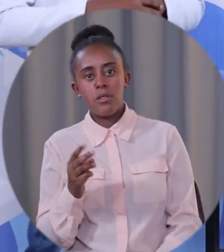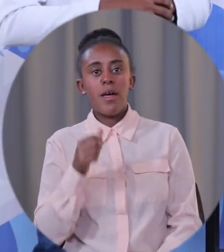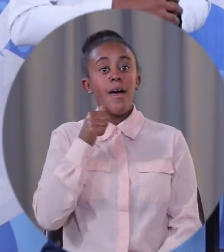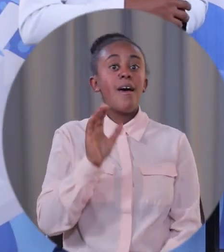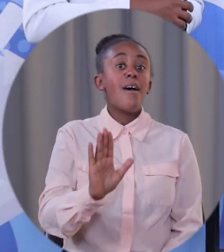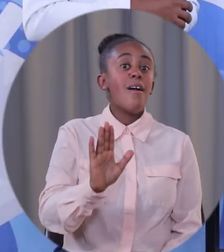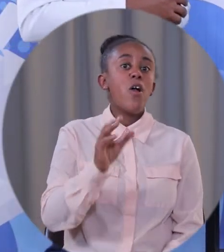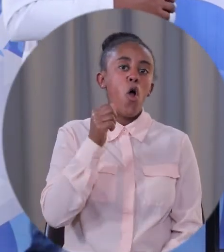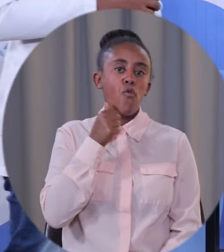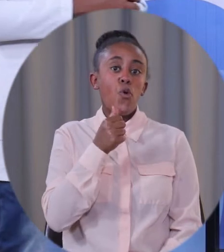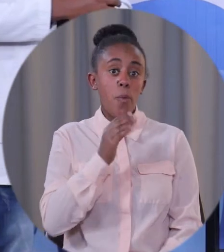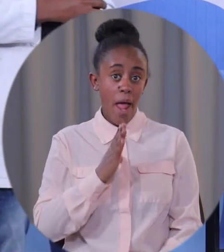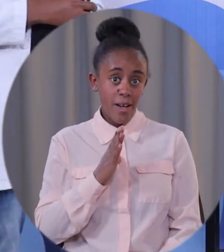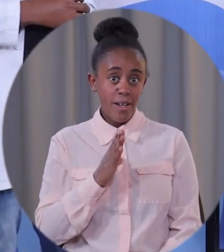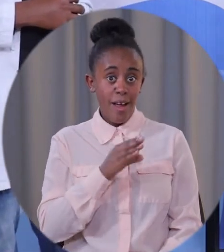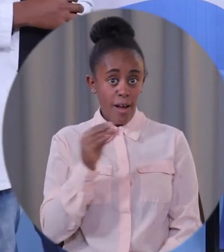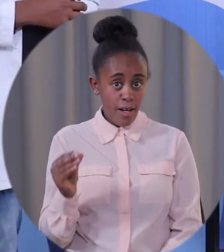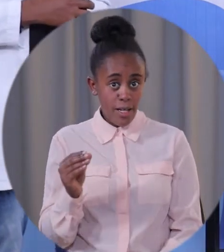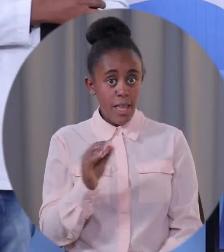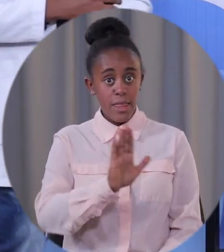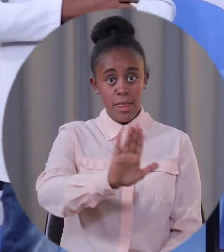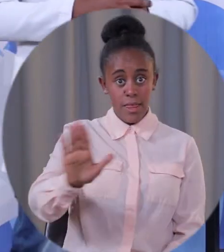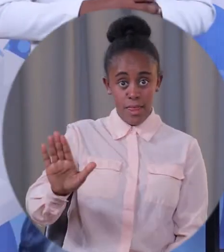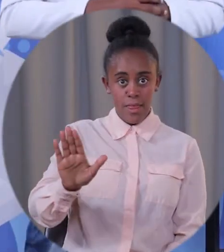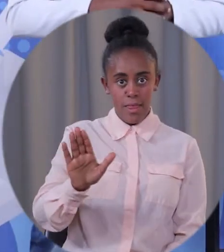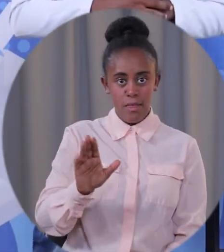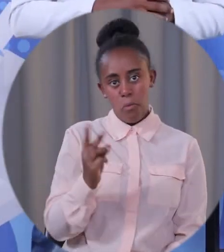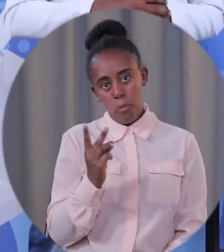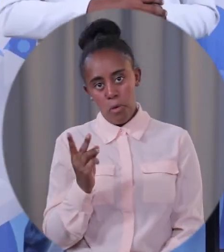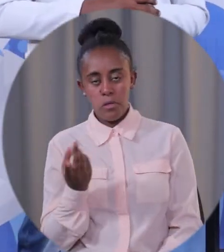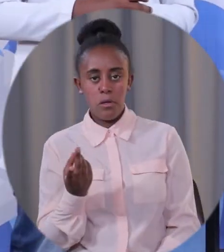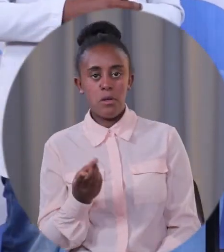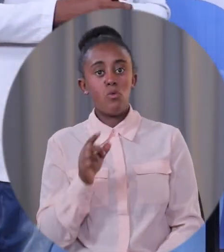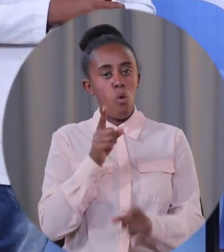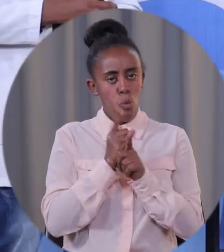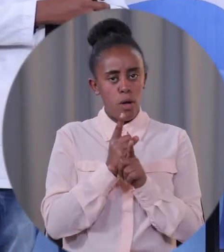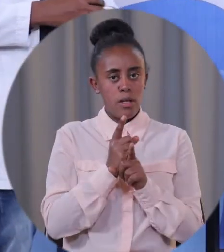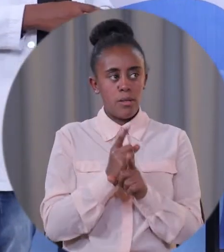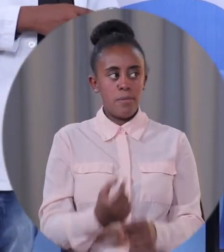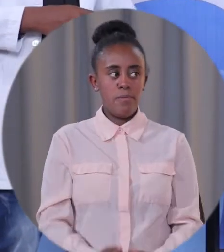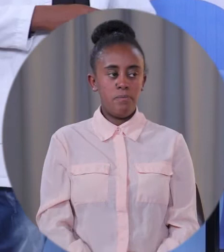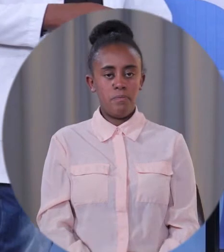her for women, and their for either, you are correct.